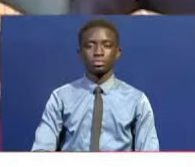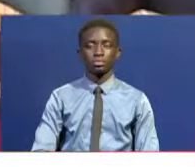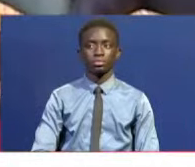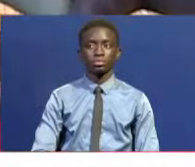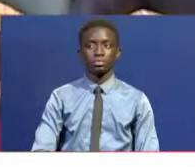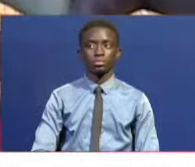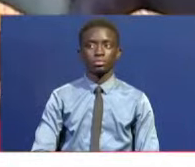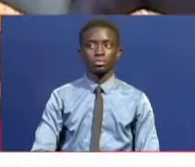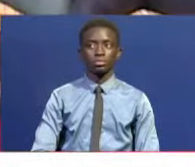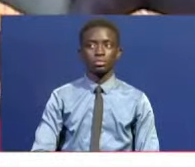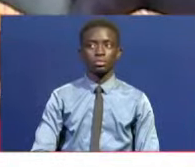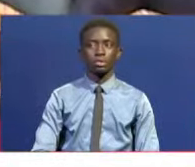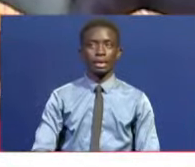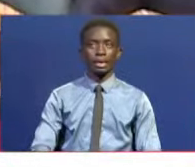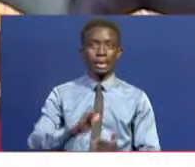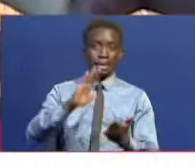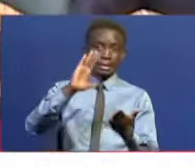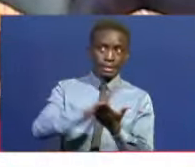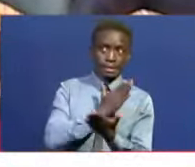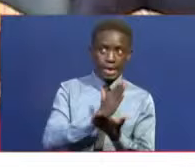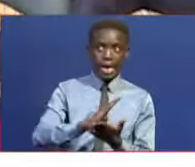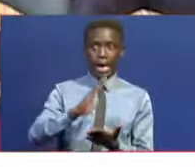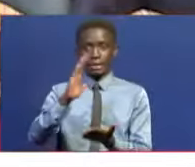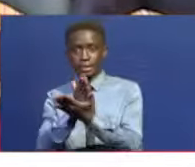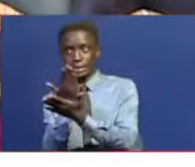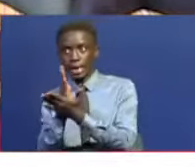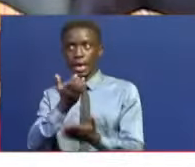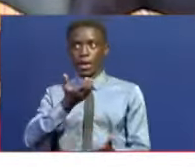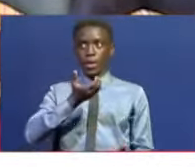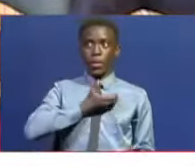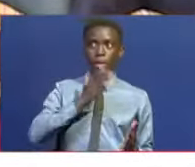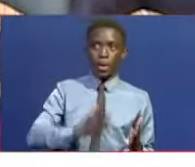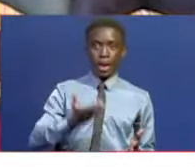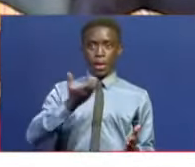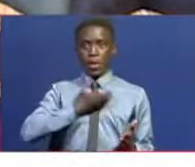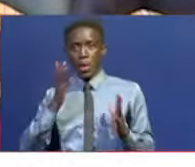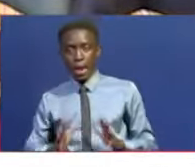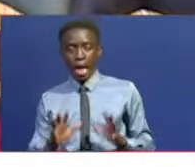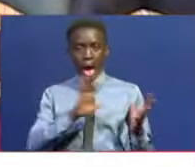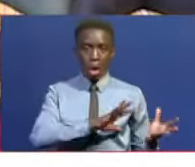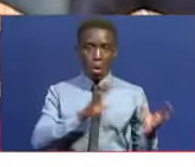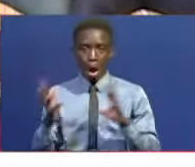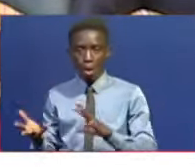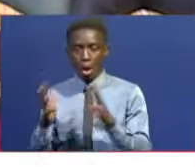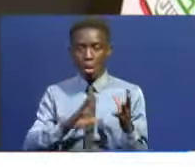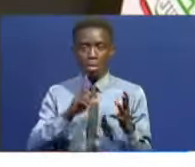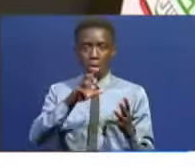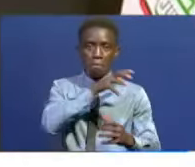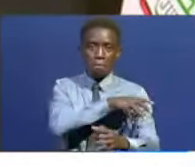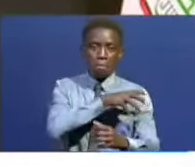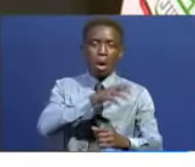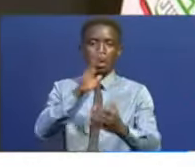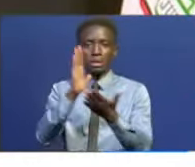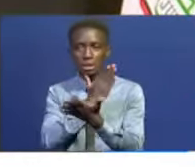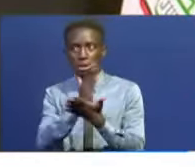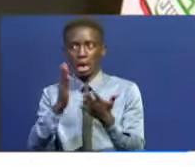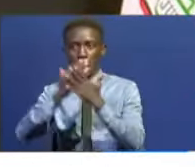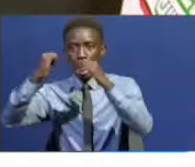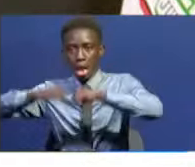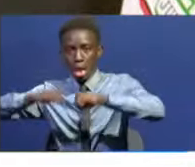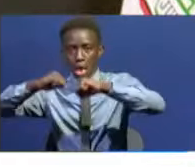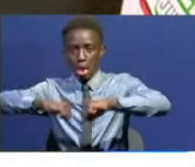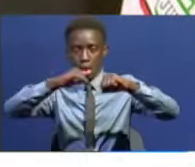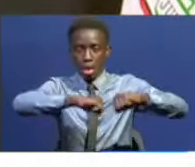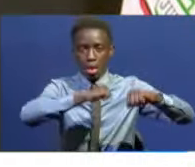my speeches on the shareholder issue are informed by the aforesaid power sharing covenants, which are founded on